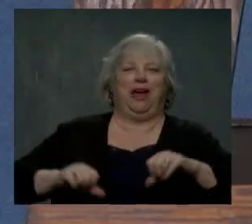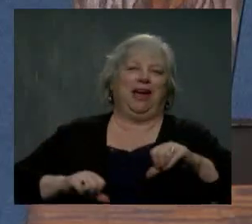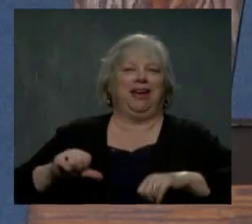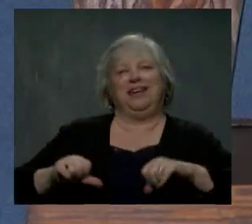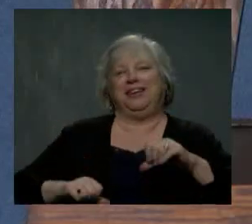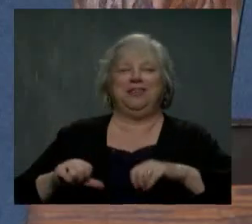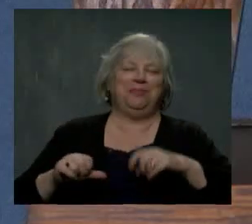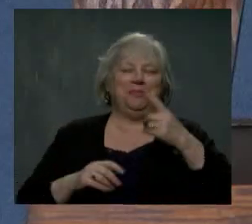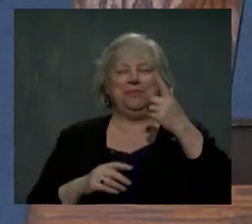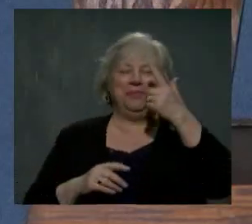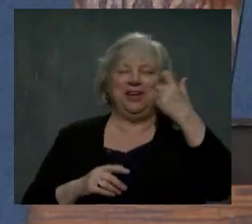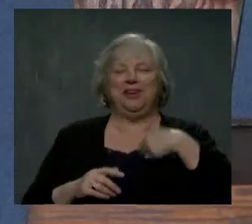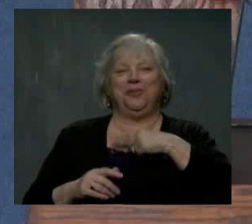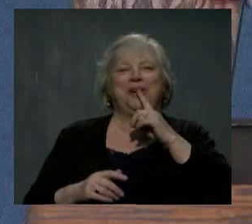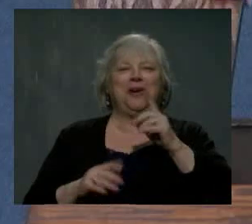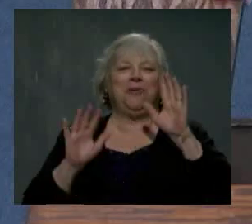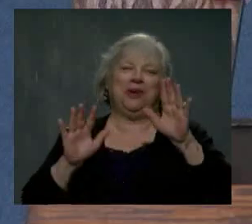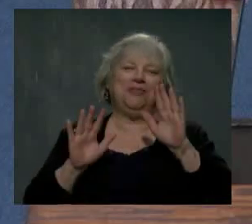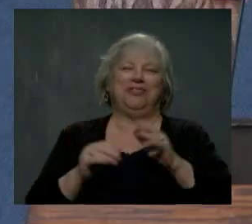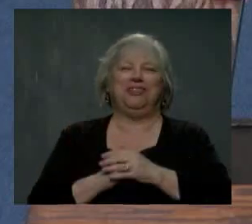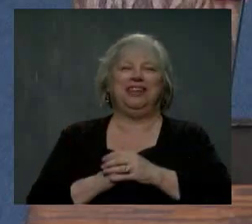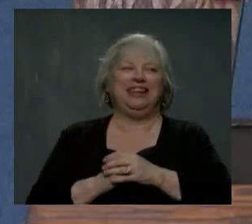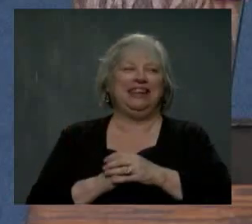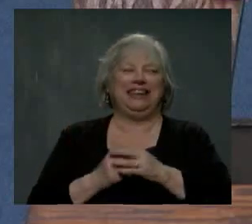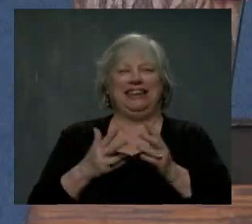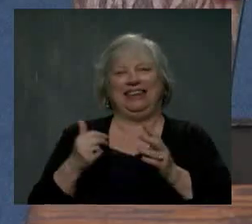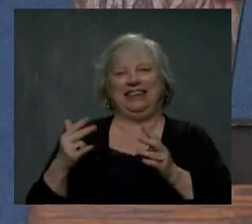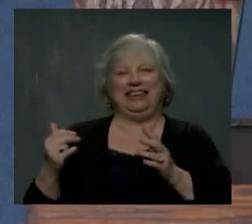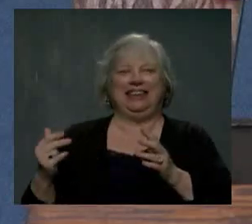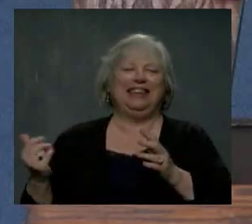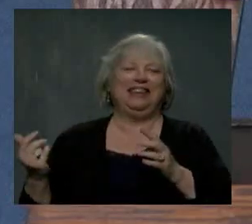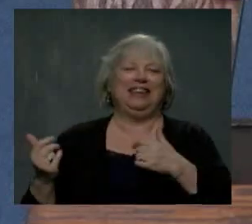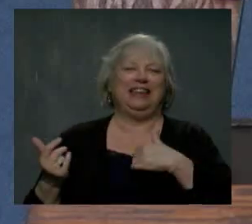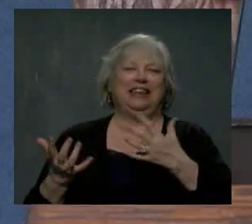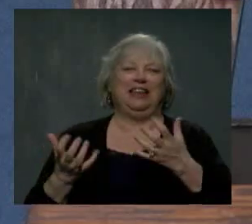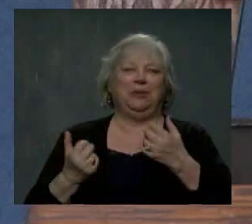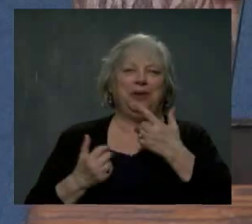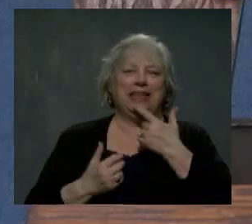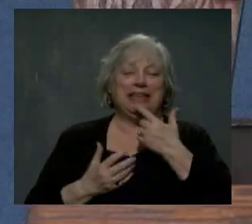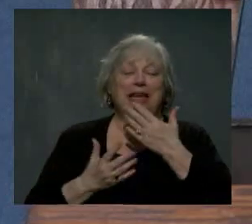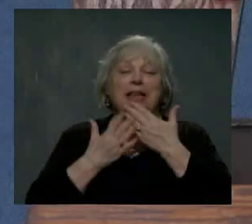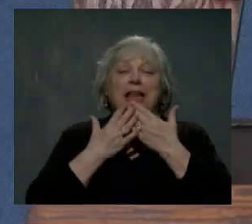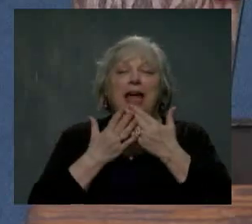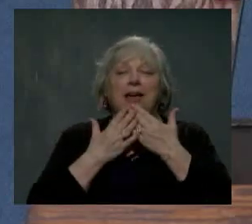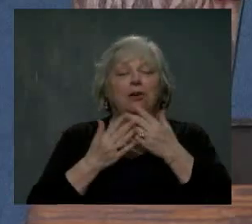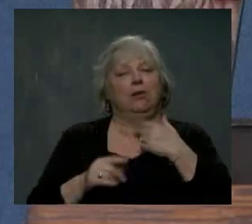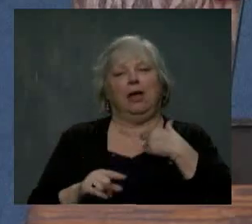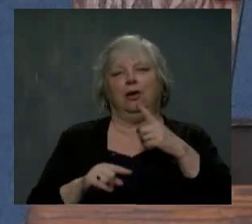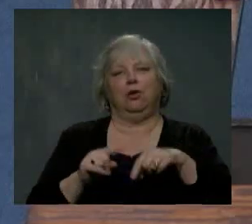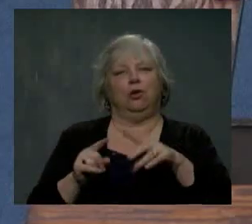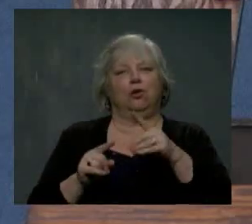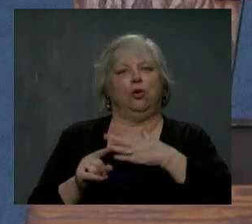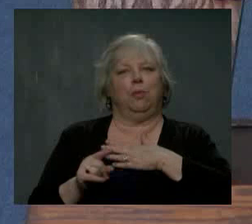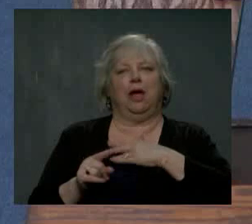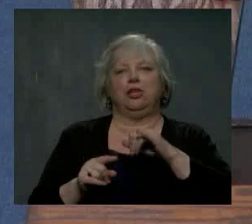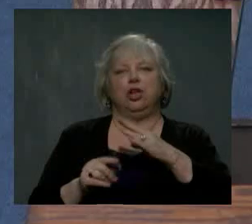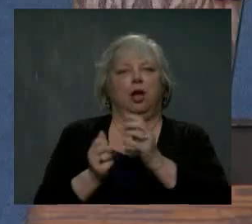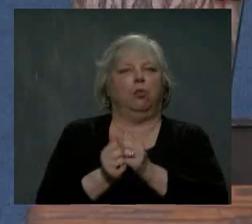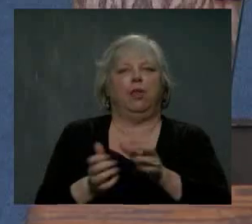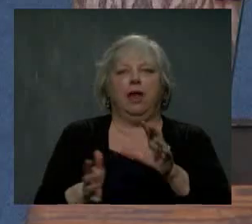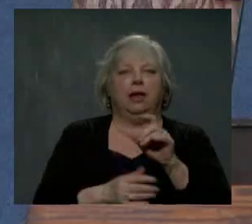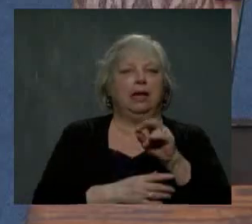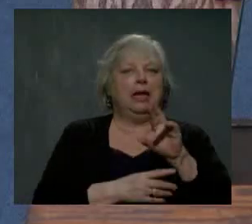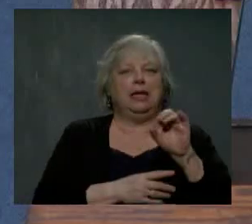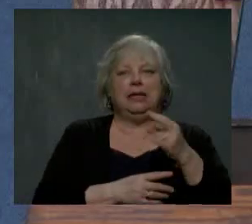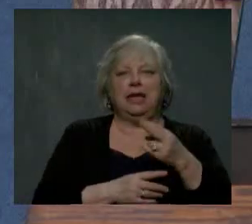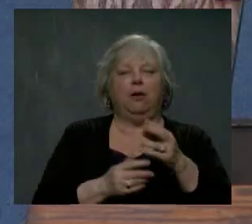really are. And I just want to say thank you, and I couldn't do my job without Sarah,